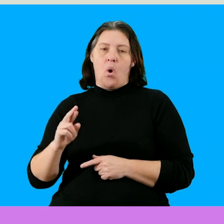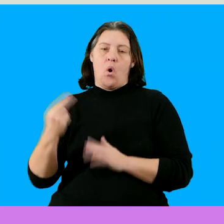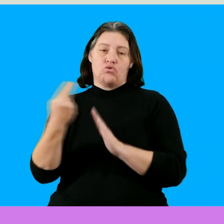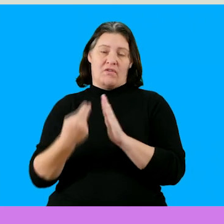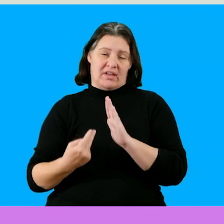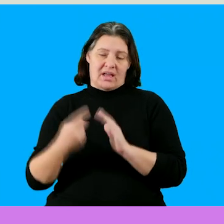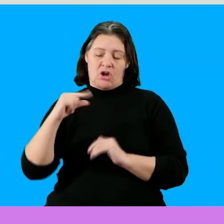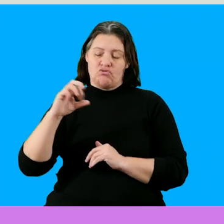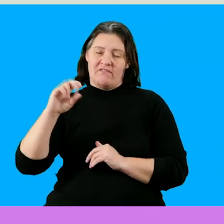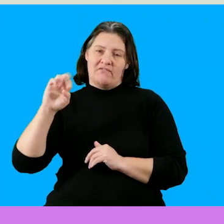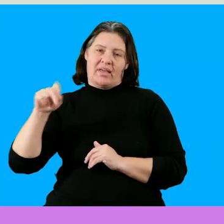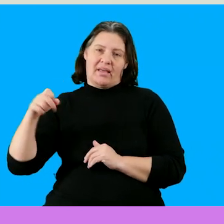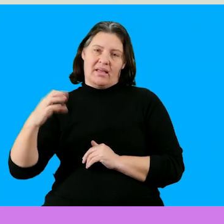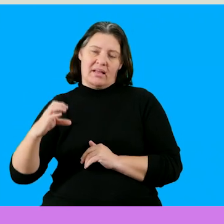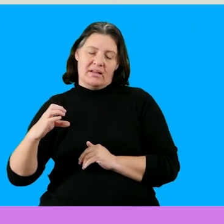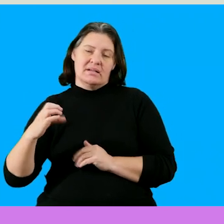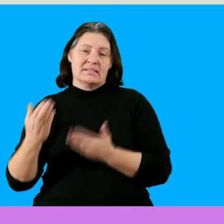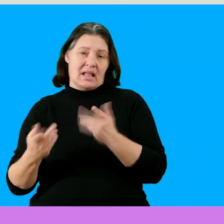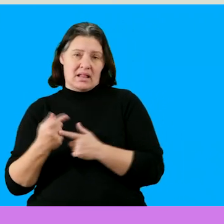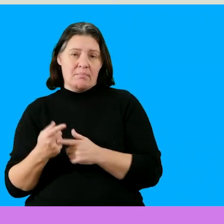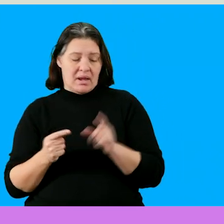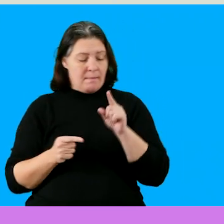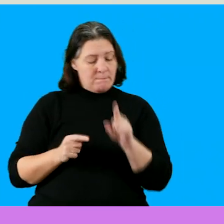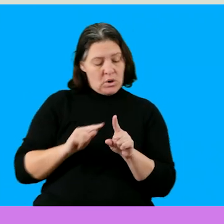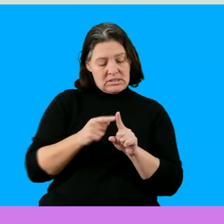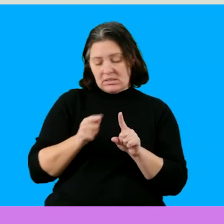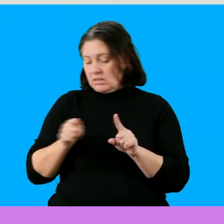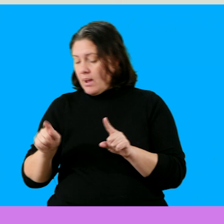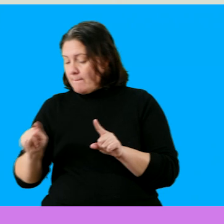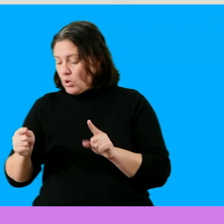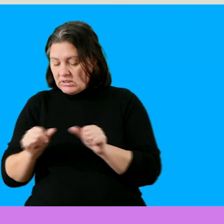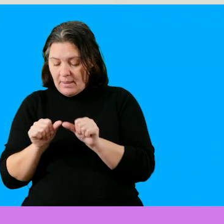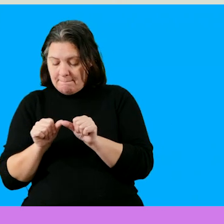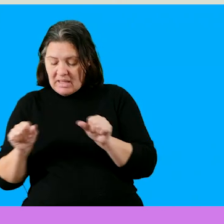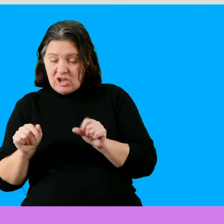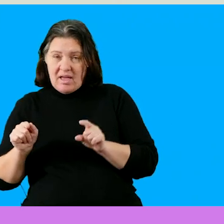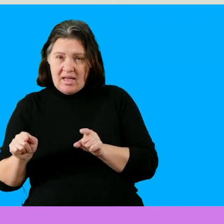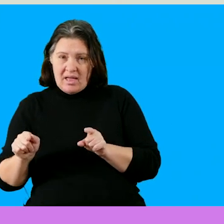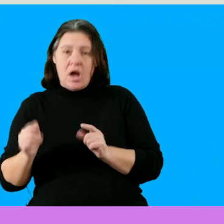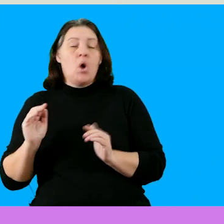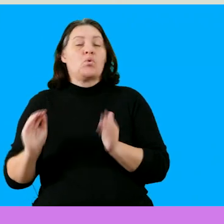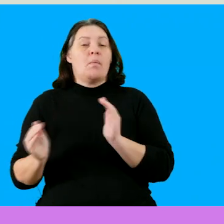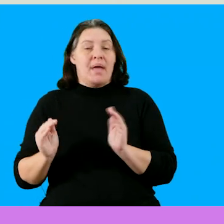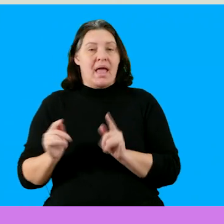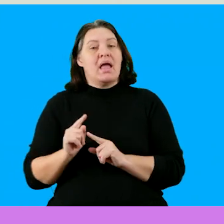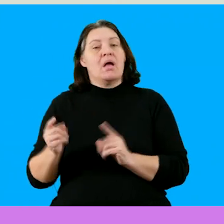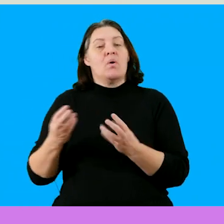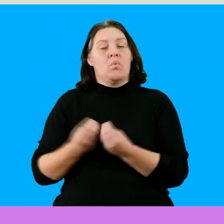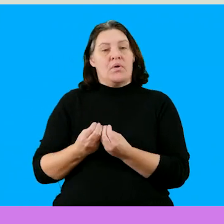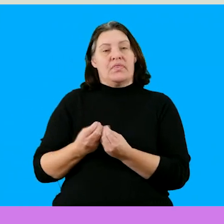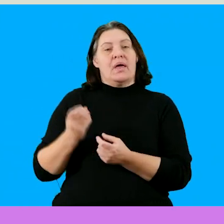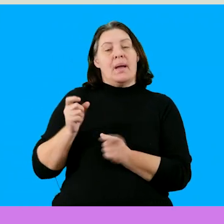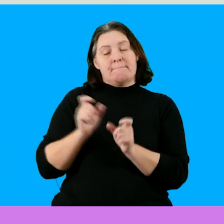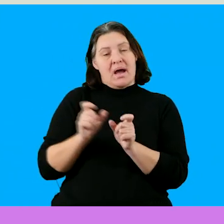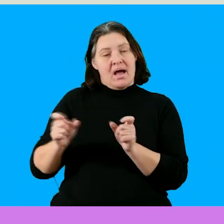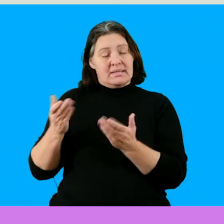scale. Okay? By measuring the map distance between 2 points, and we'll do that later on in our lesson, and comparing this distance with the